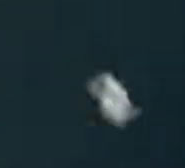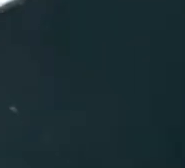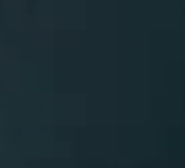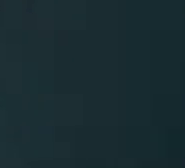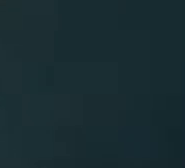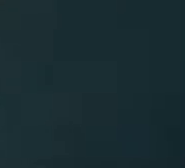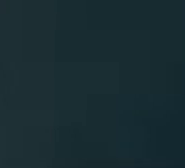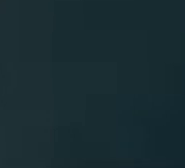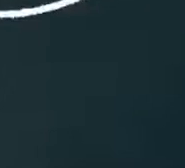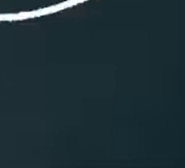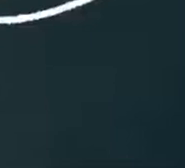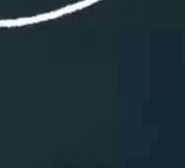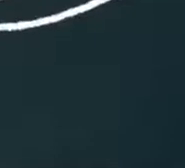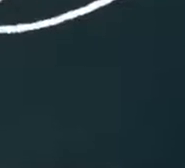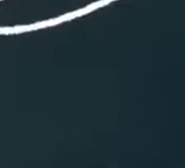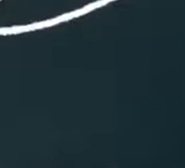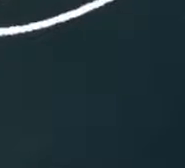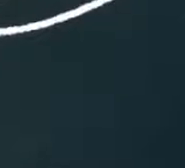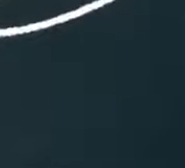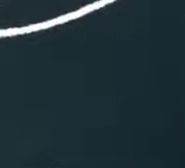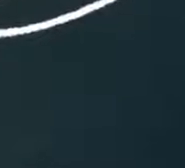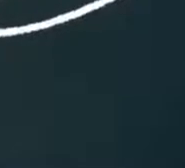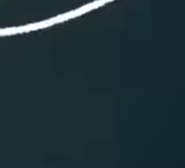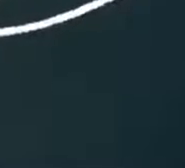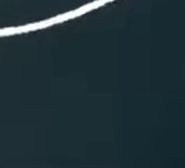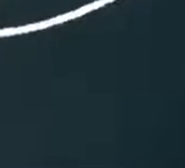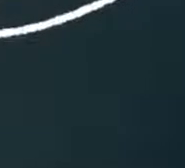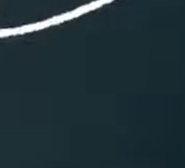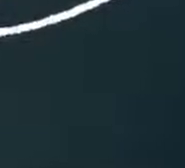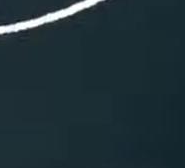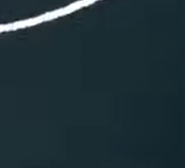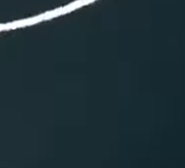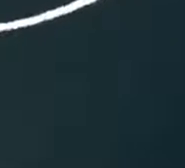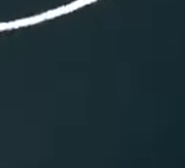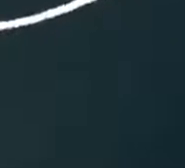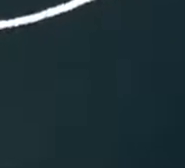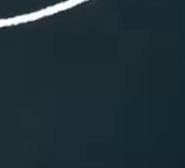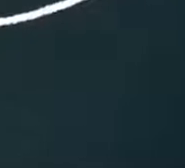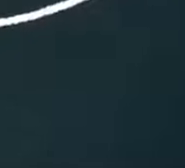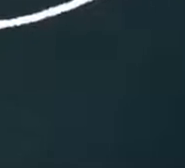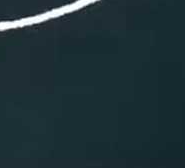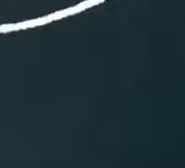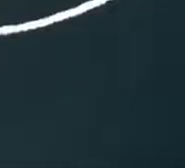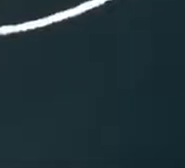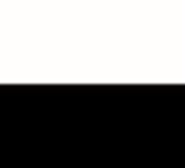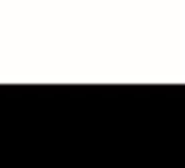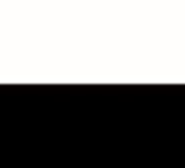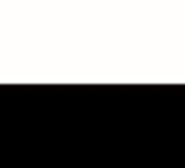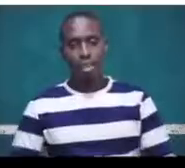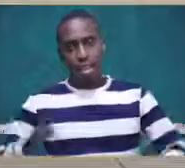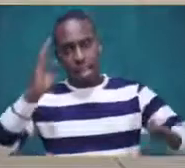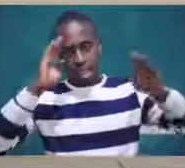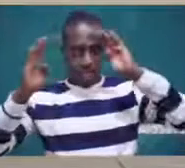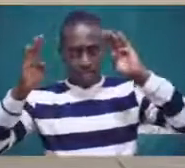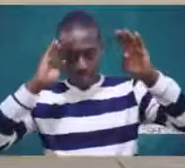Welcome to Study Time, a televised home learning program produced by Rwanda Education Board. Hello,